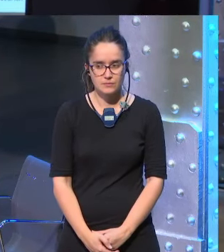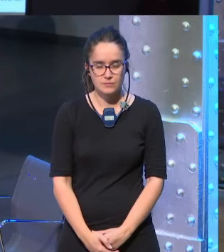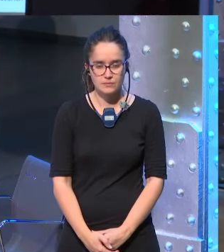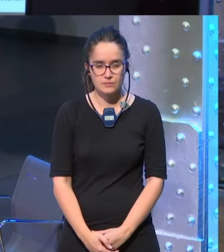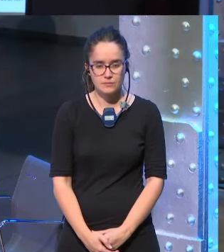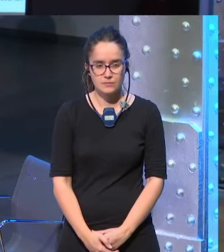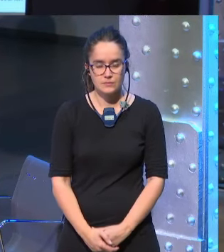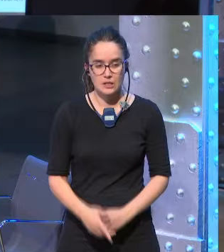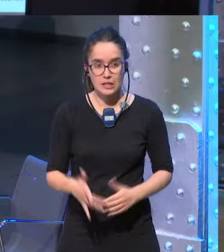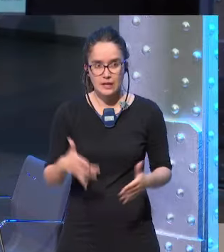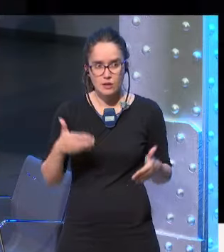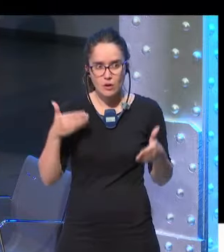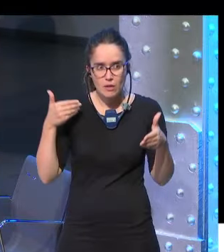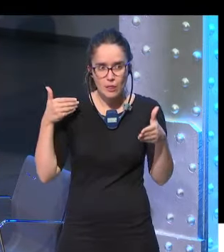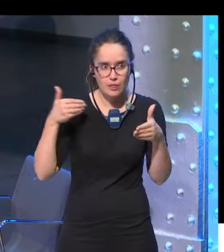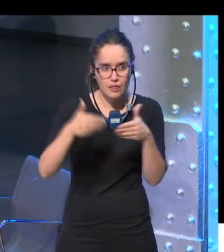close up.